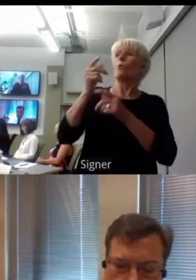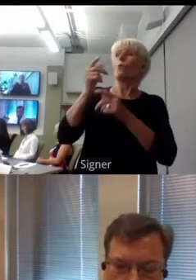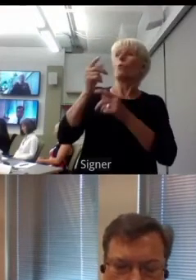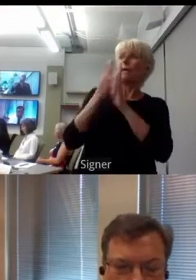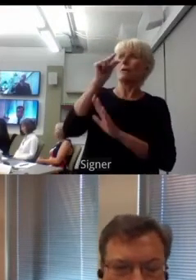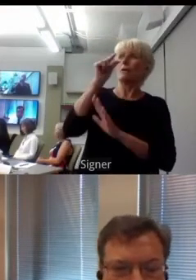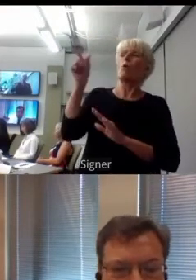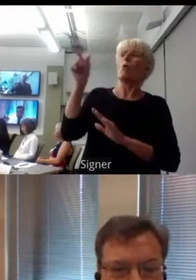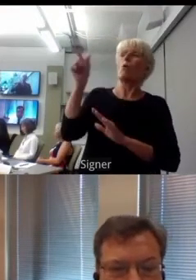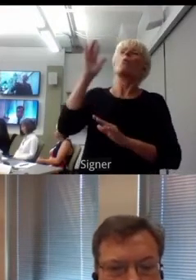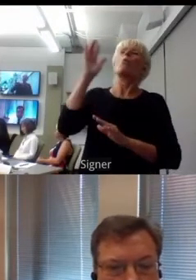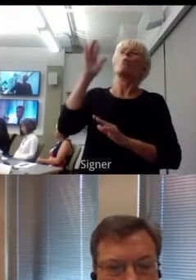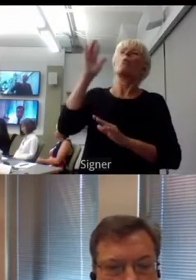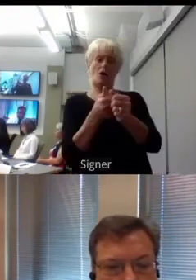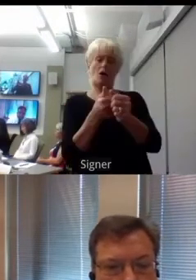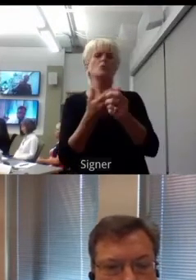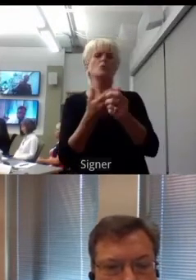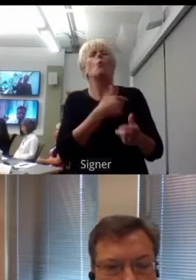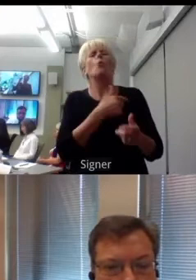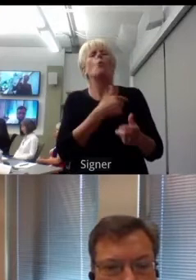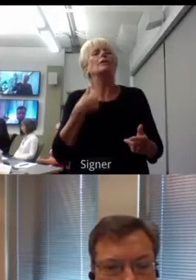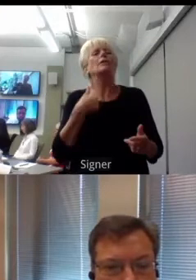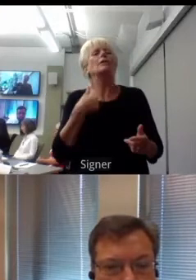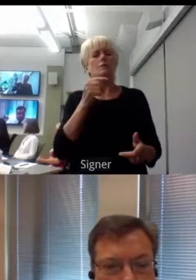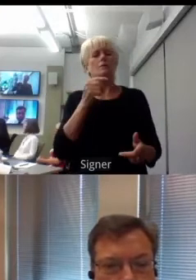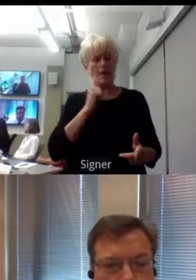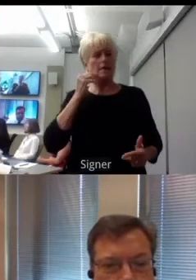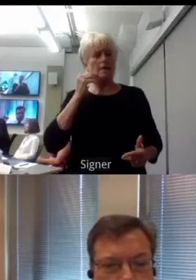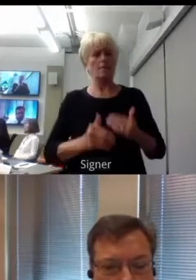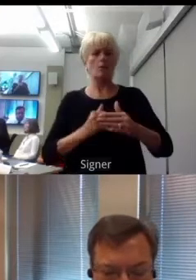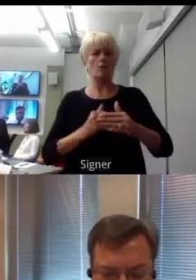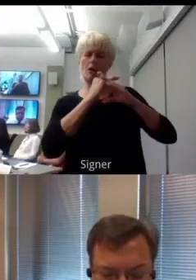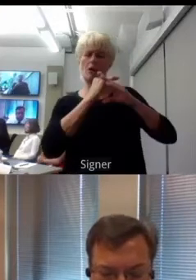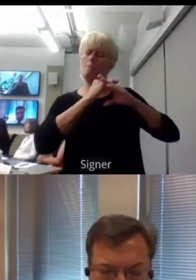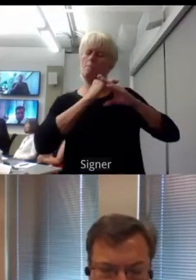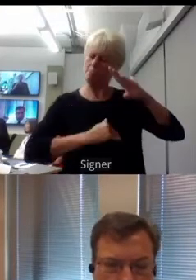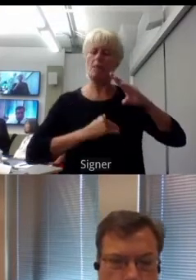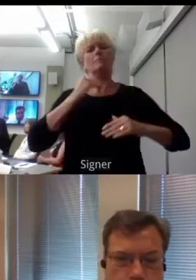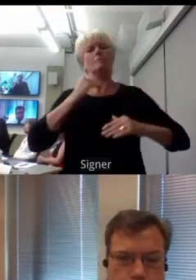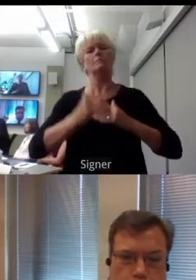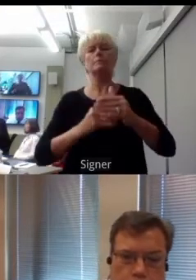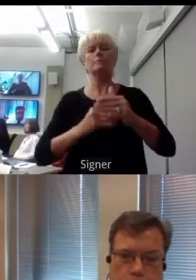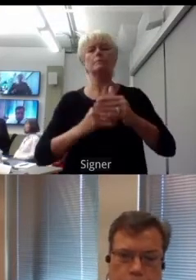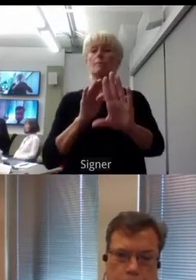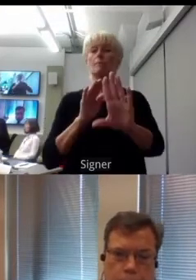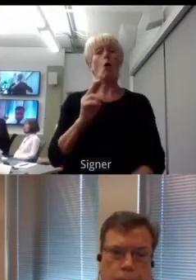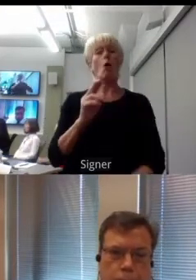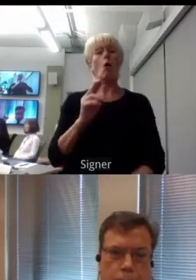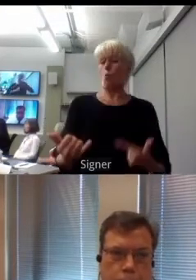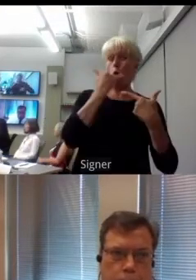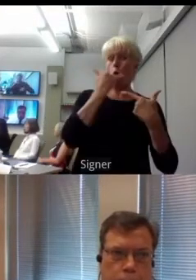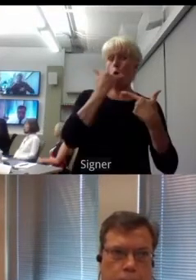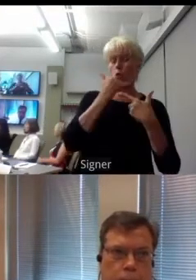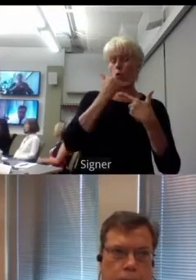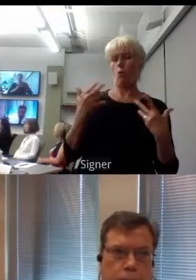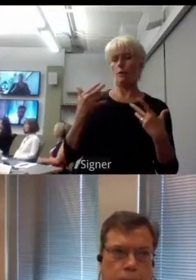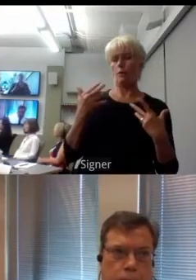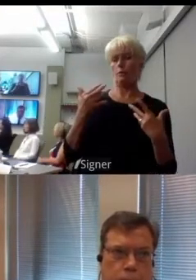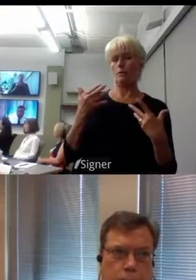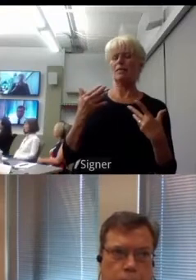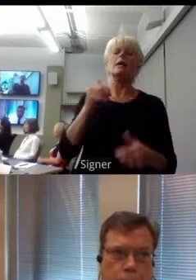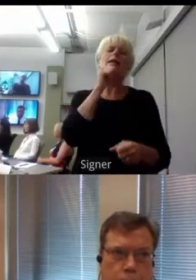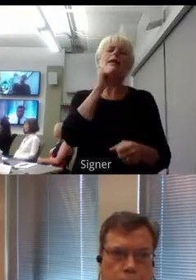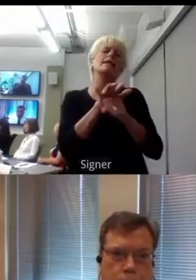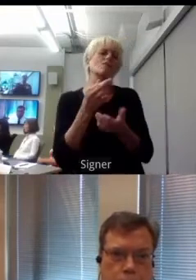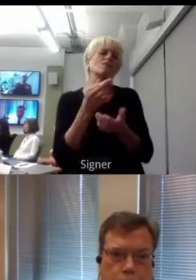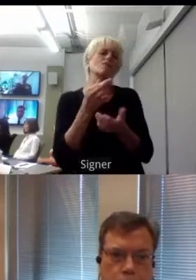every barriers. What we got wrong, I think we didn't put enough resources behind the legislation, and we were bringing in the